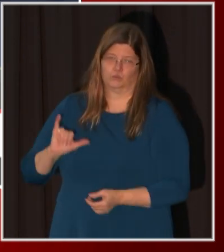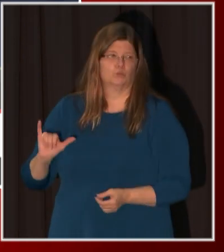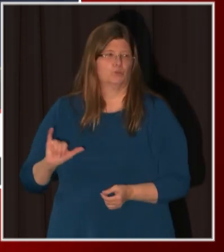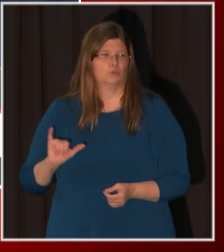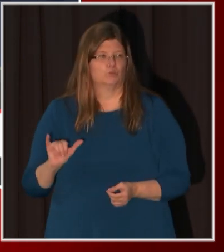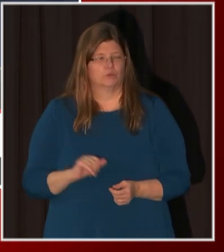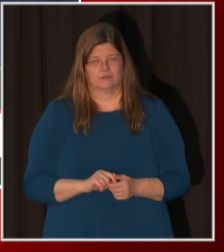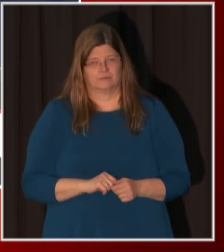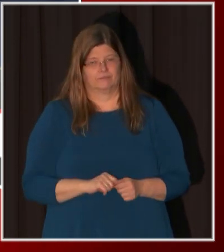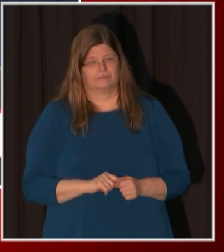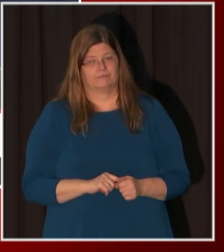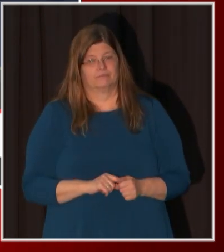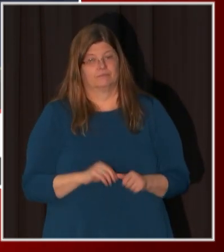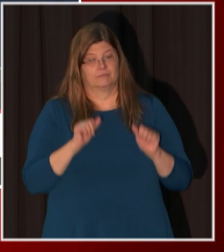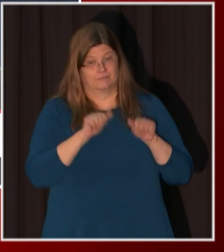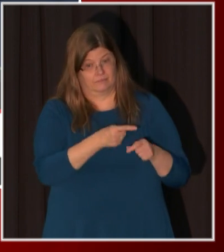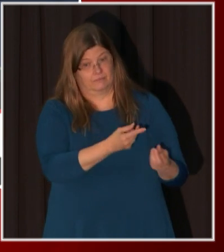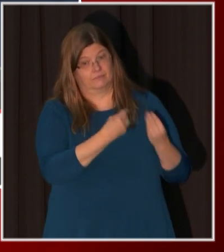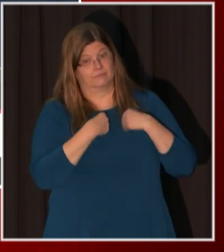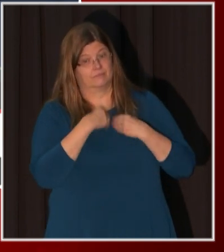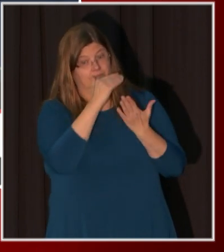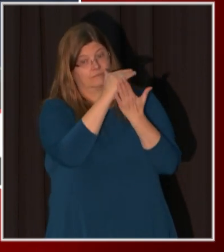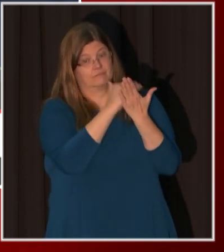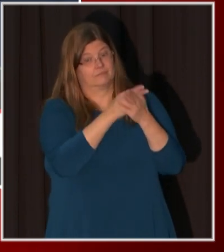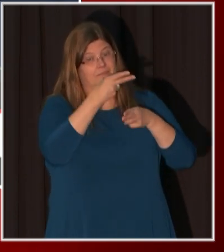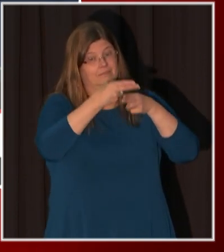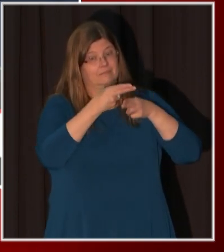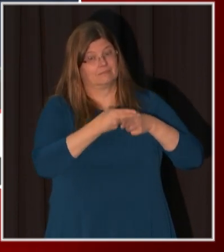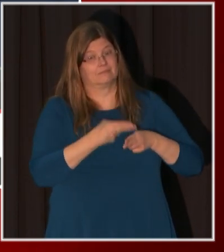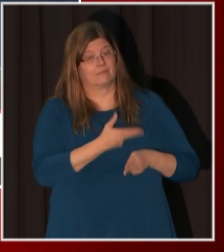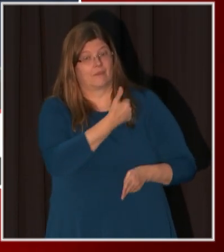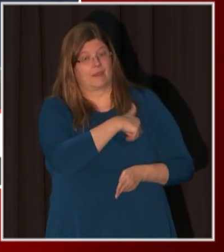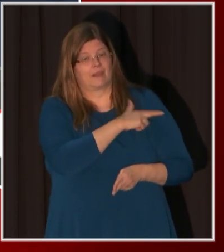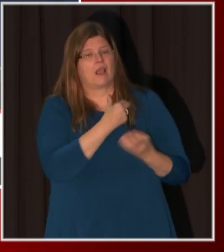and how much money they're getting emailed? Yeah, we heard these. Yeah. Yes.